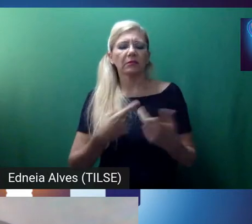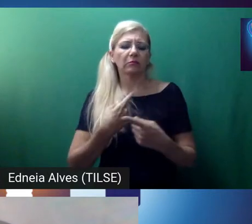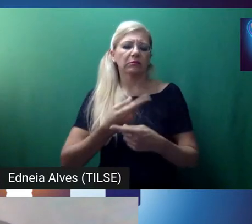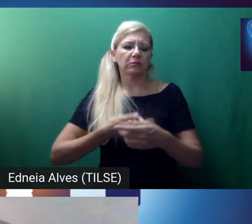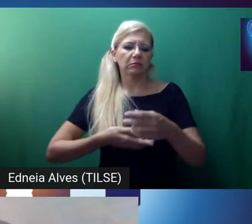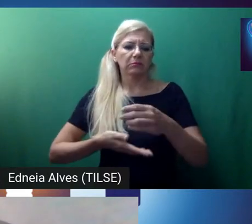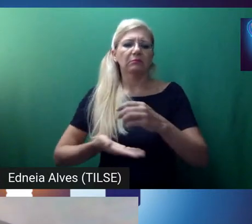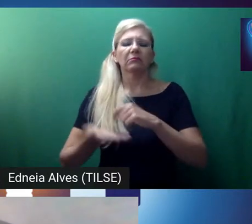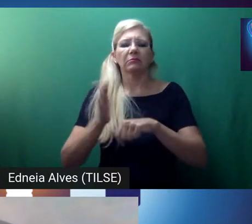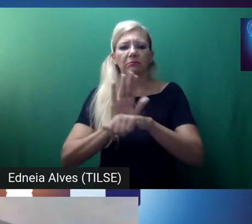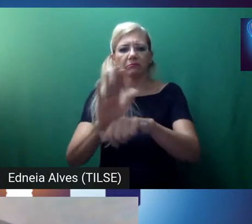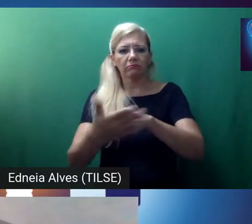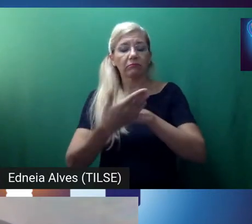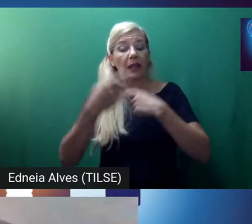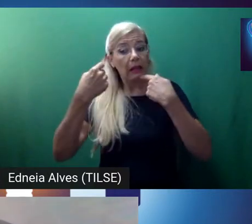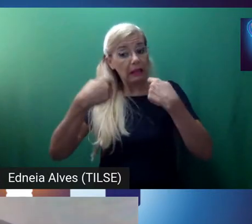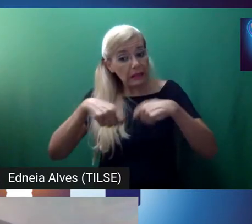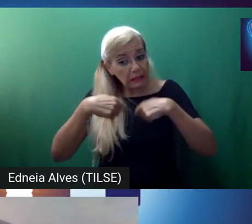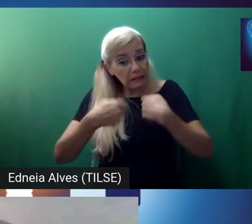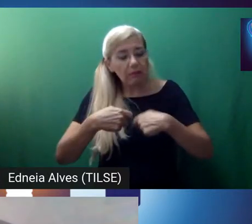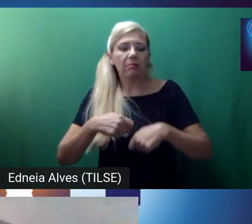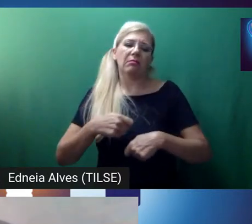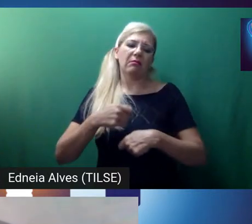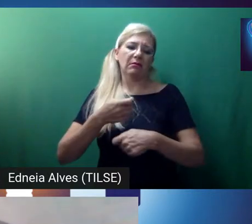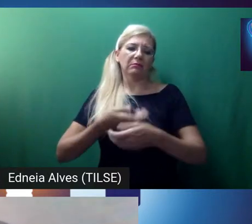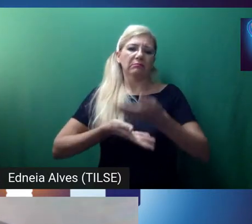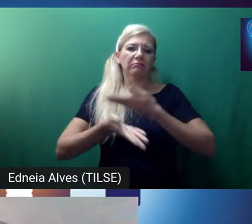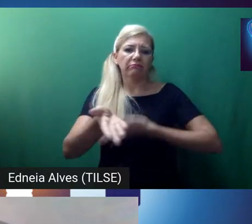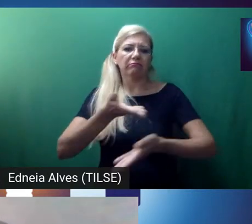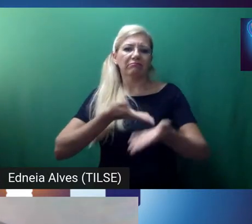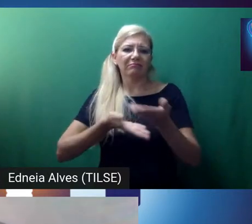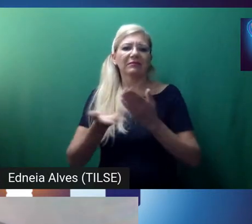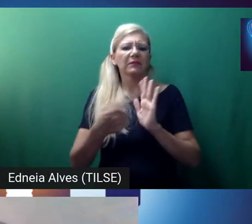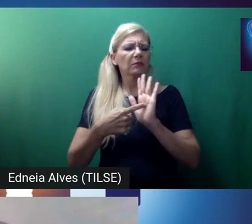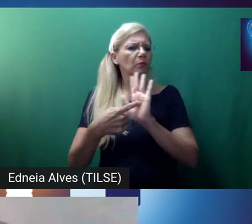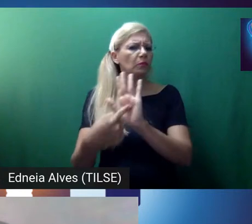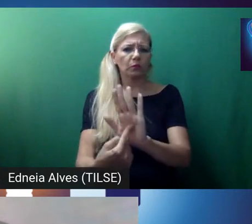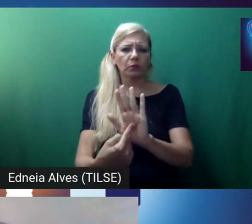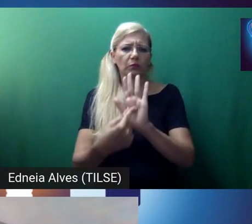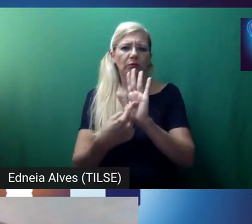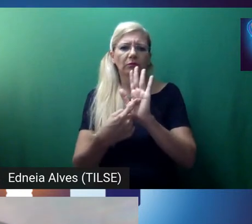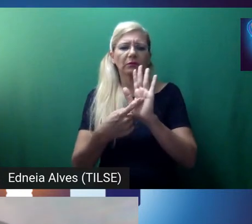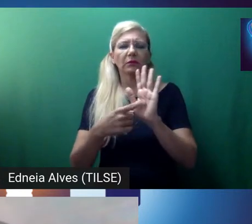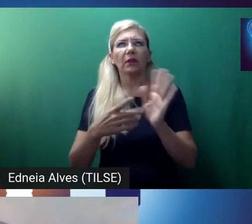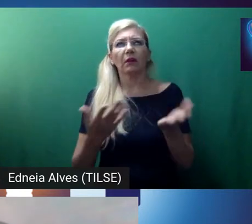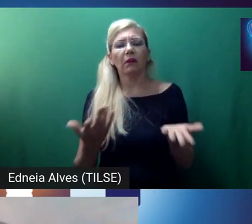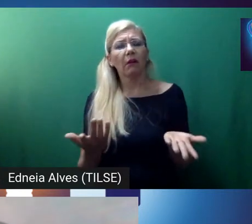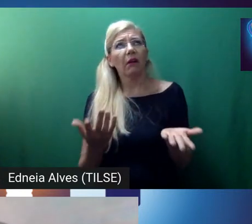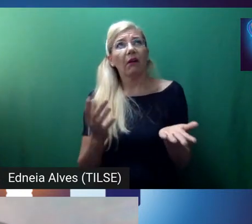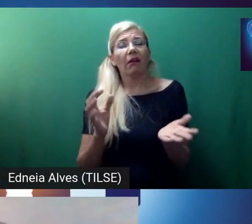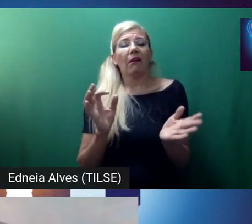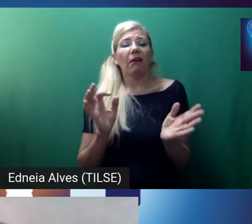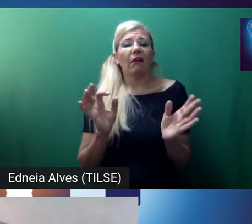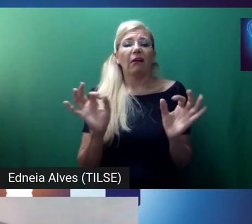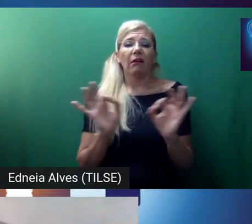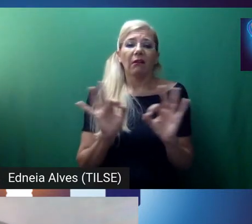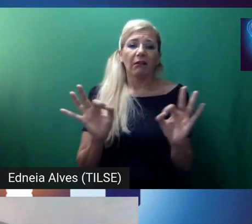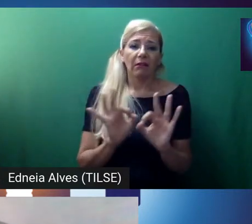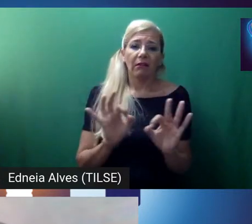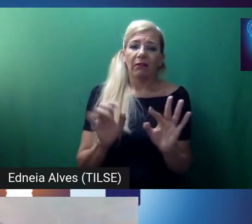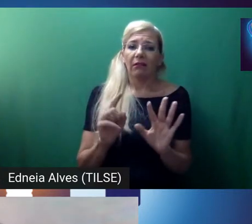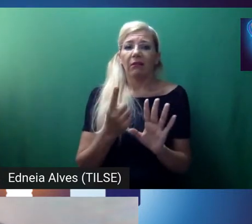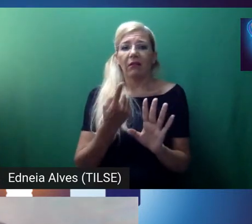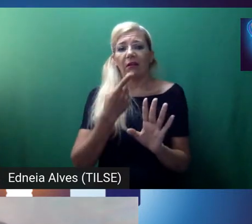need to address the lack of representation. And it's not just putting in a